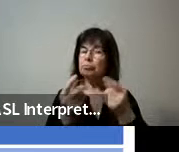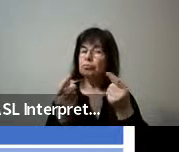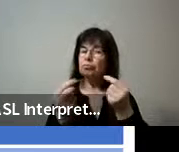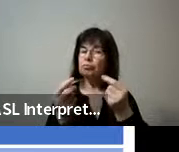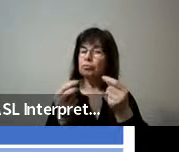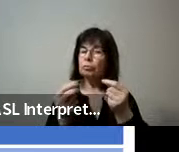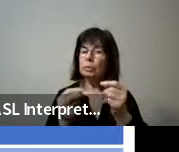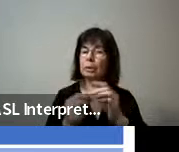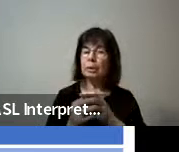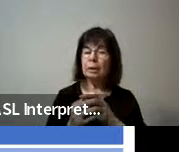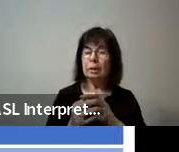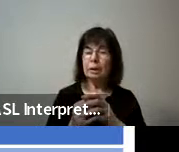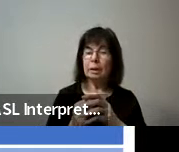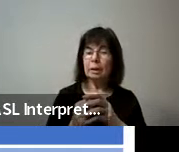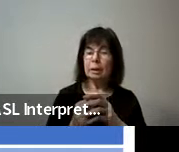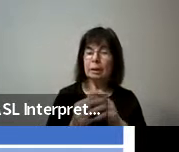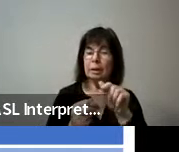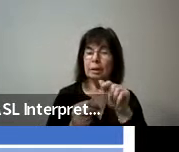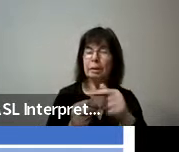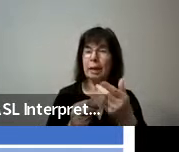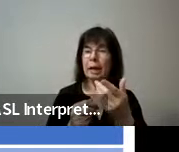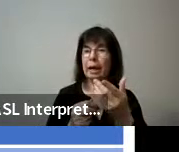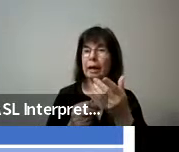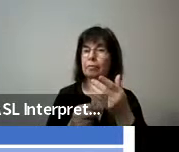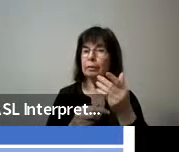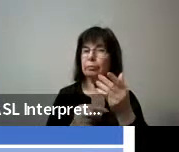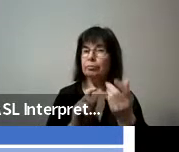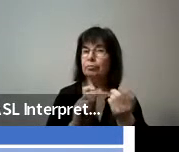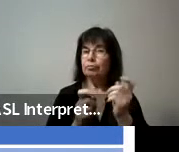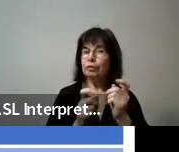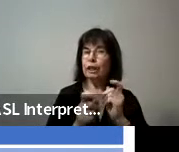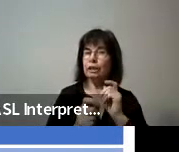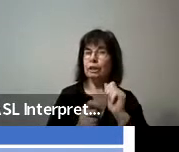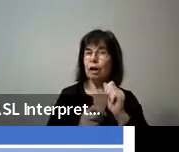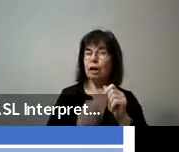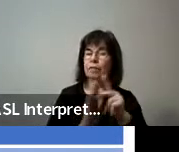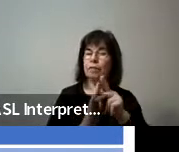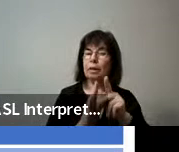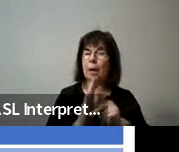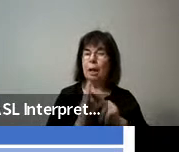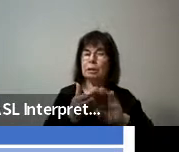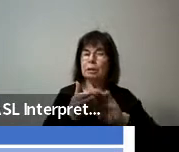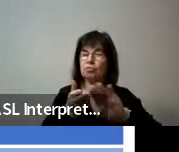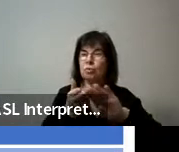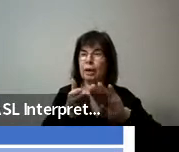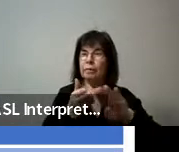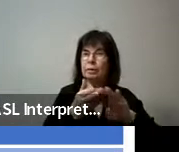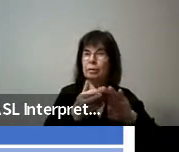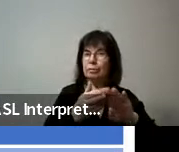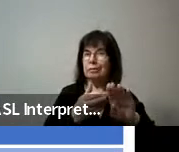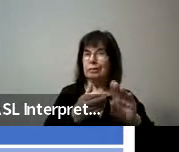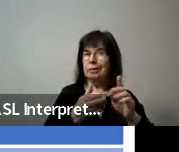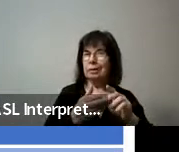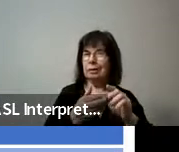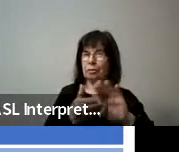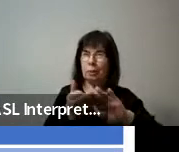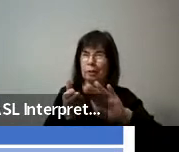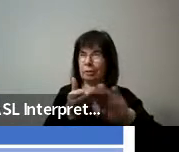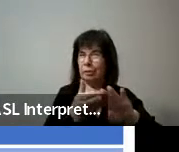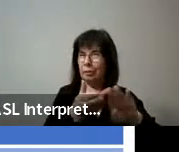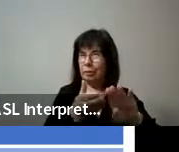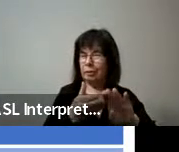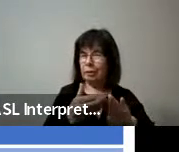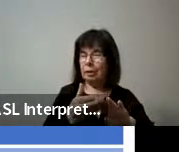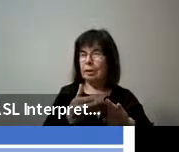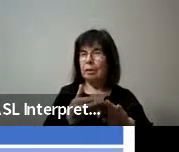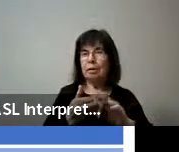emergency policy waivers and things like that tied to the state emergency declaration for some time. There's only a handful of things left that